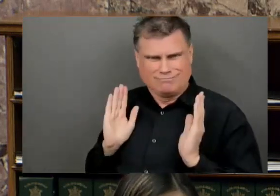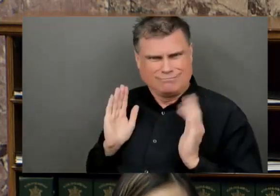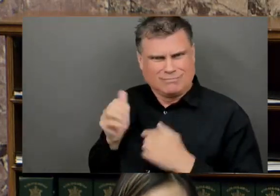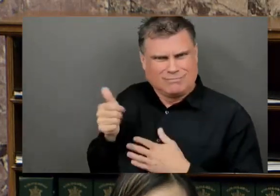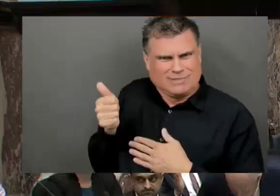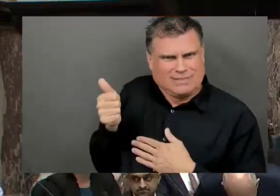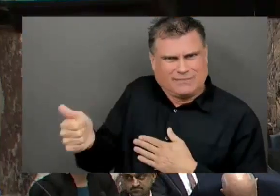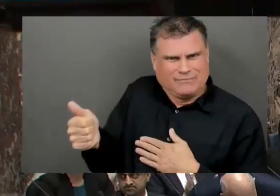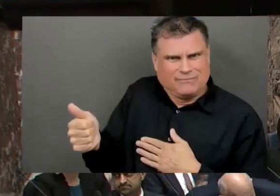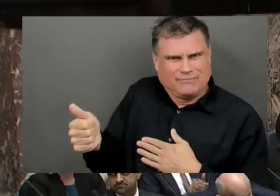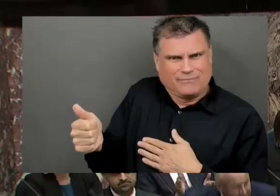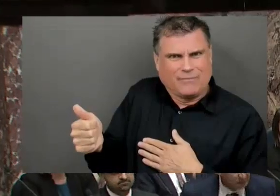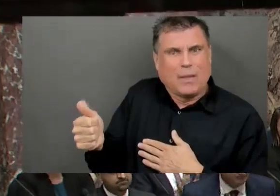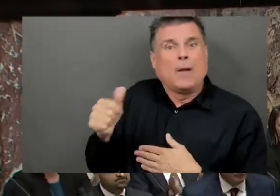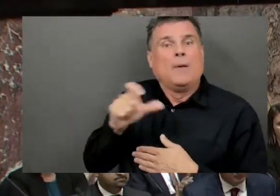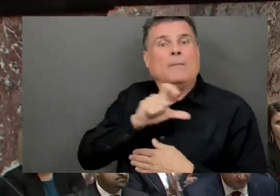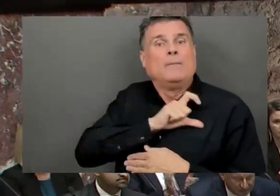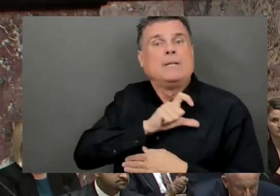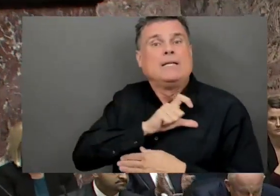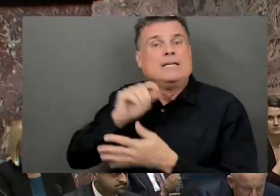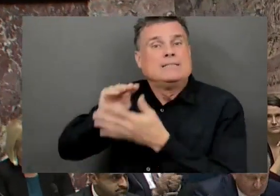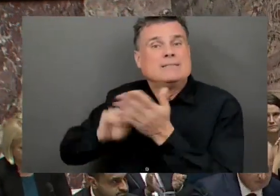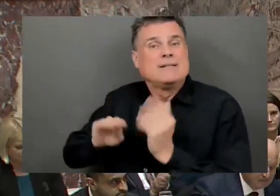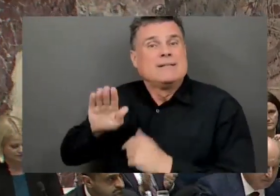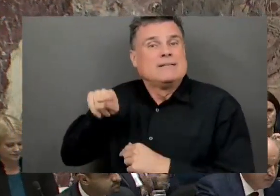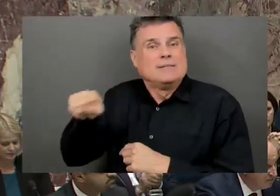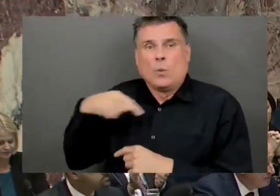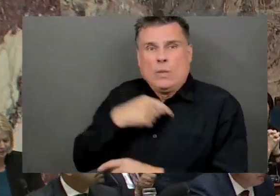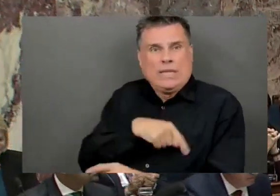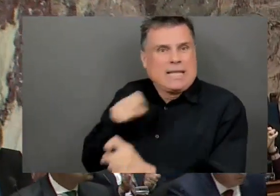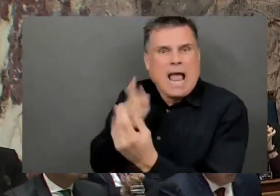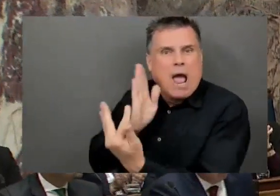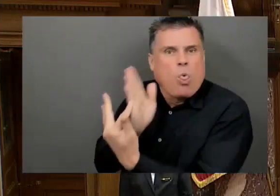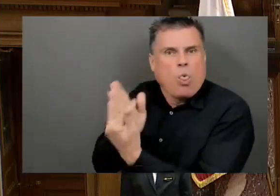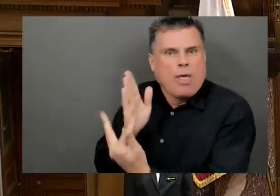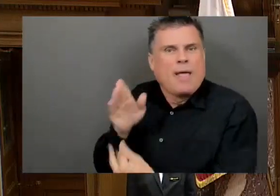Speaker. The bell ends the question period.